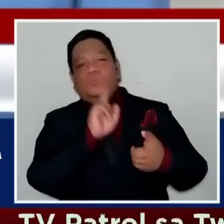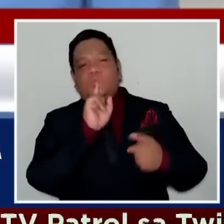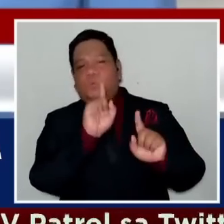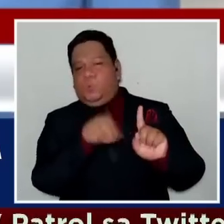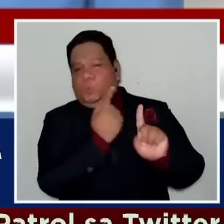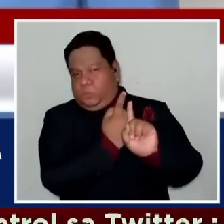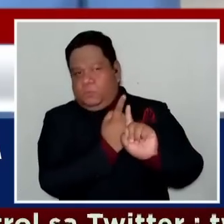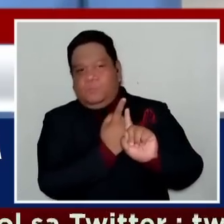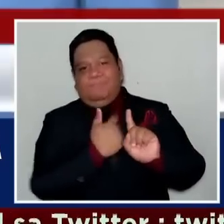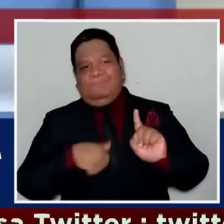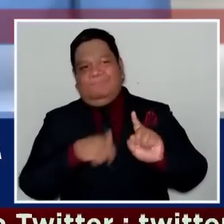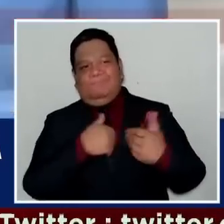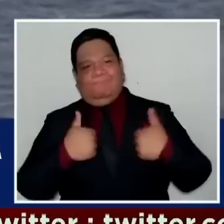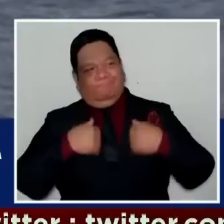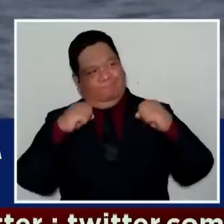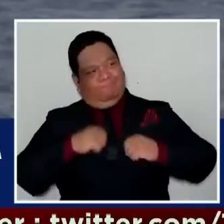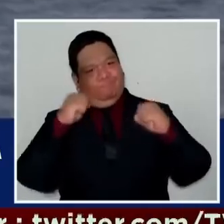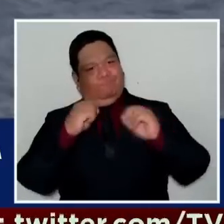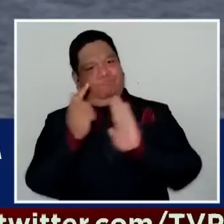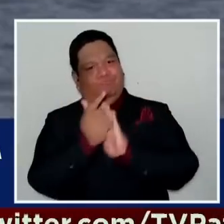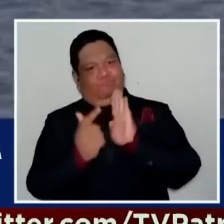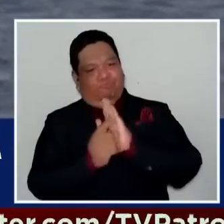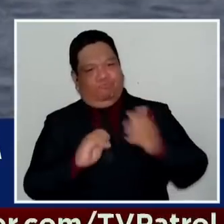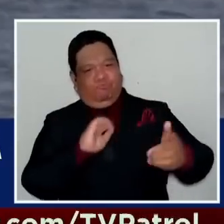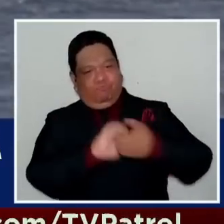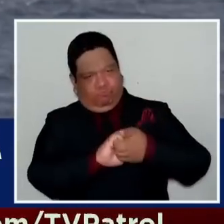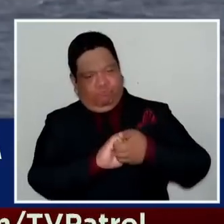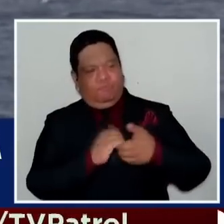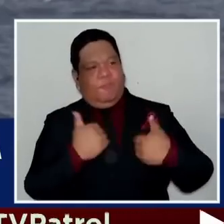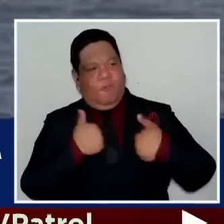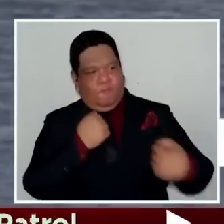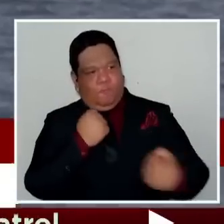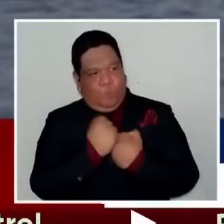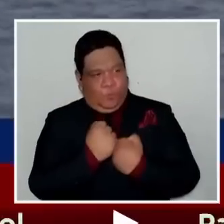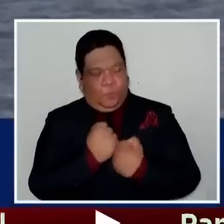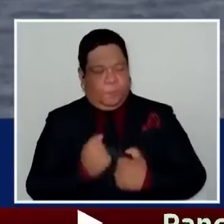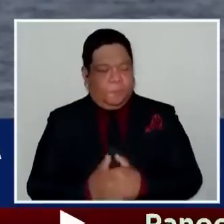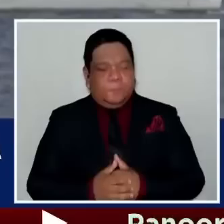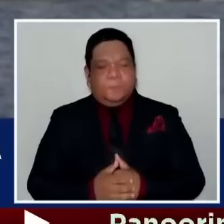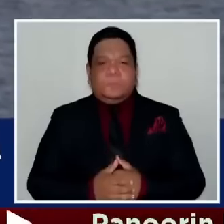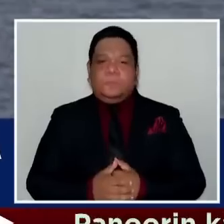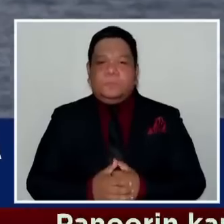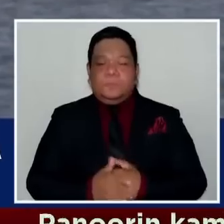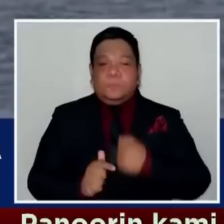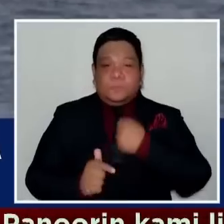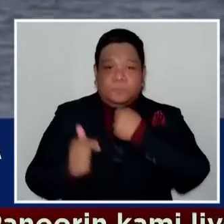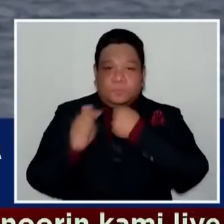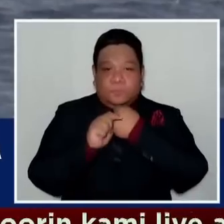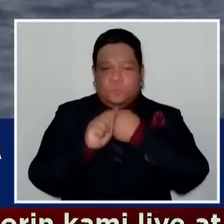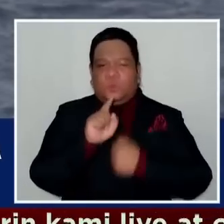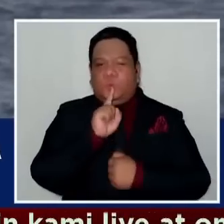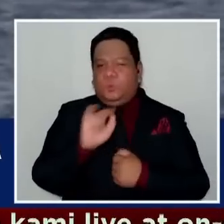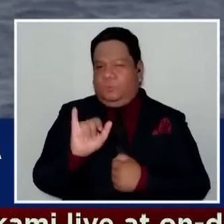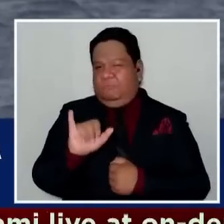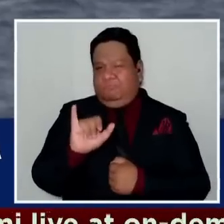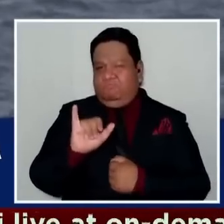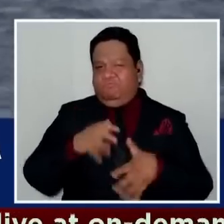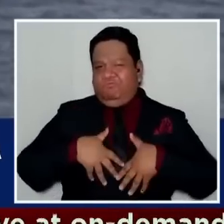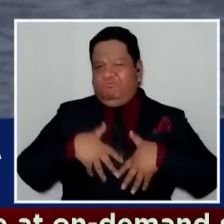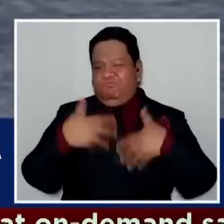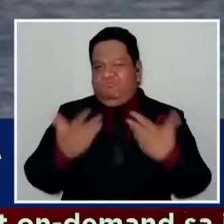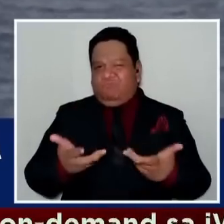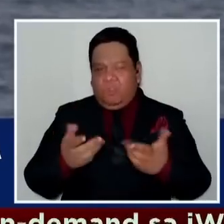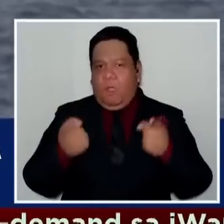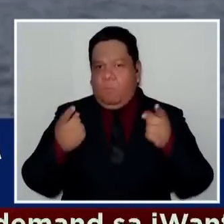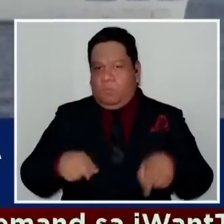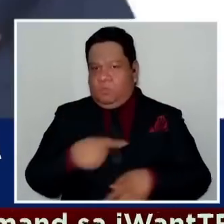who are our only treaty partners in the world. Inamin naman ng Pangulo ang pangambang dulot ng sunod-sunod na agresibong aksyon ng China sa loob ng